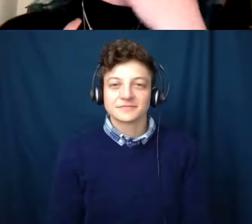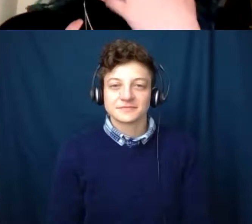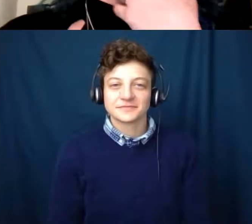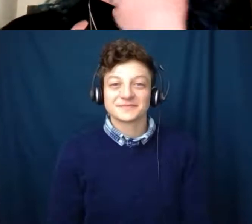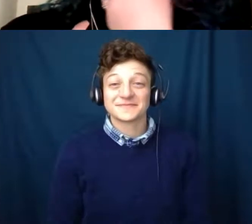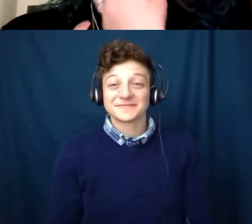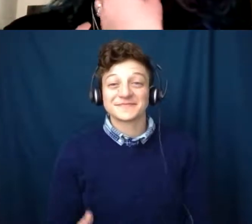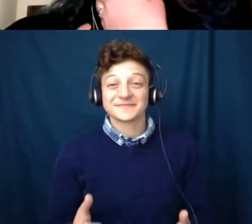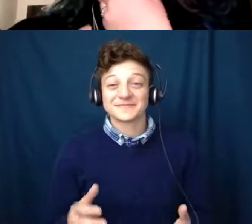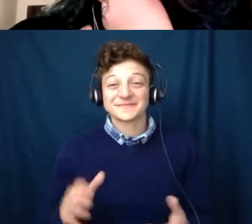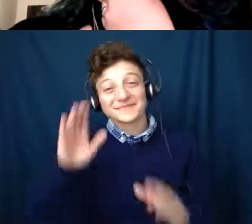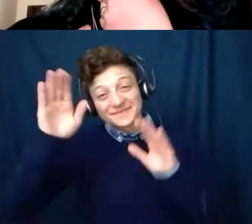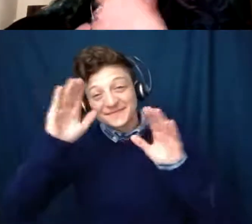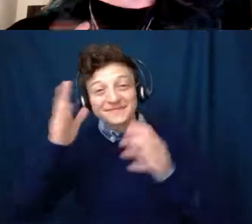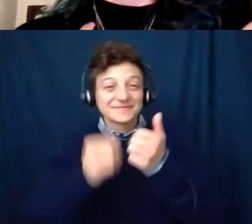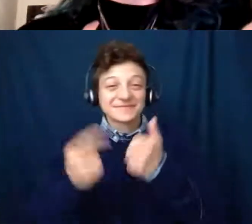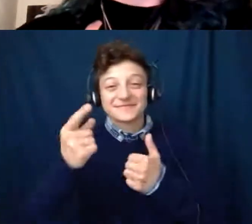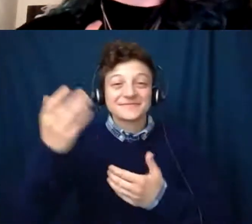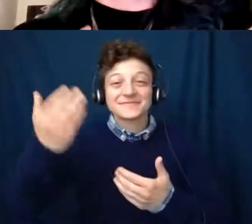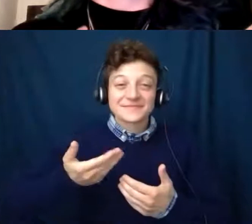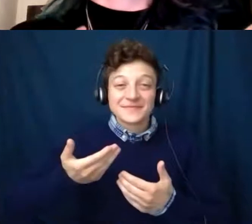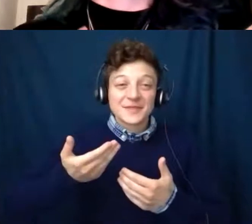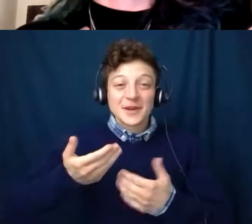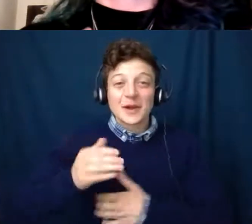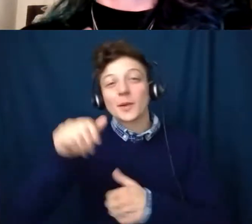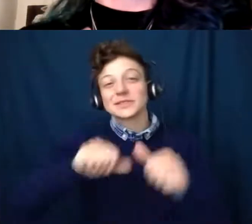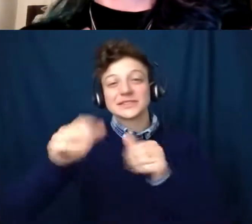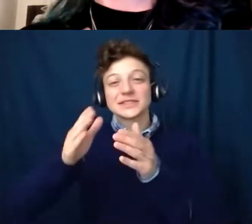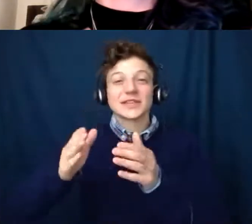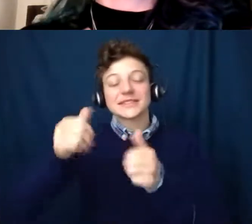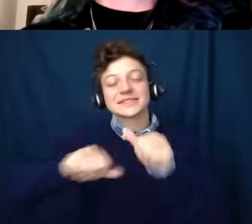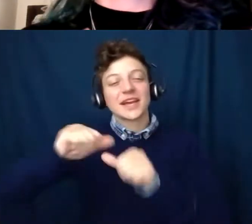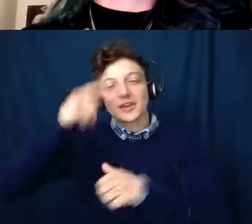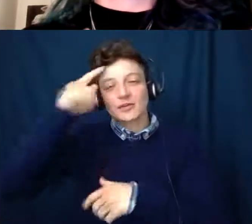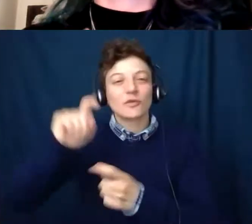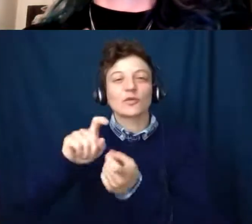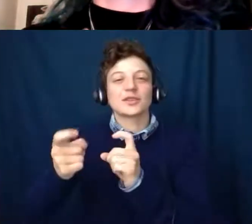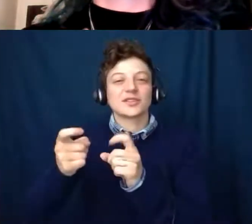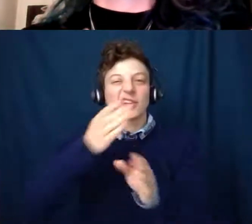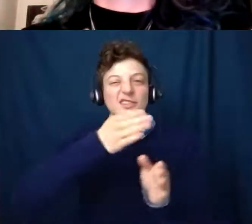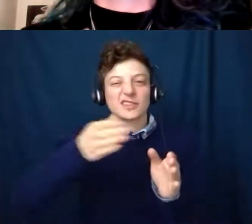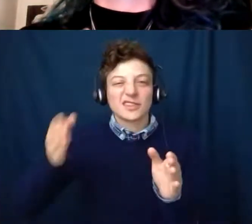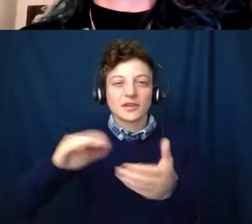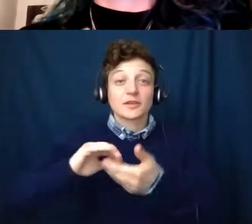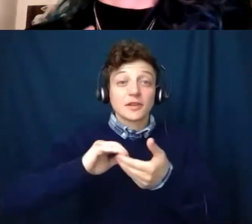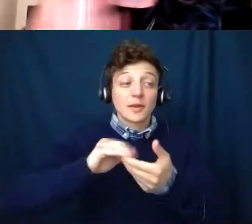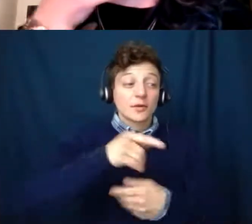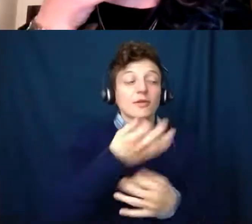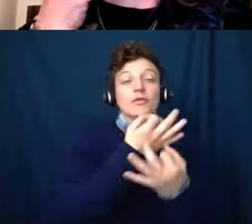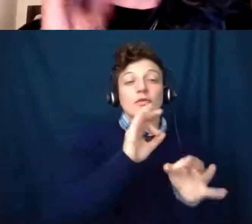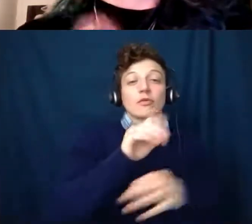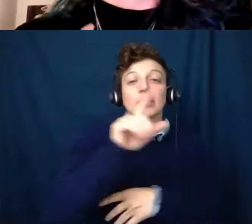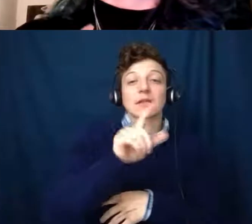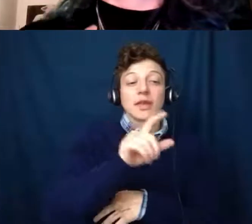Great. Okay. Well, hello, everyone. Welcome to the Science for Change series, a collaboration between the Free Library of Philadelphia and